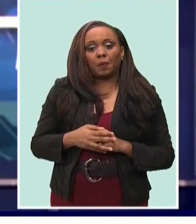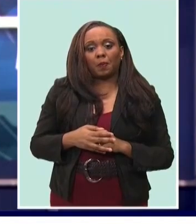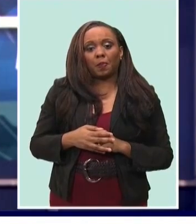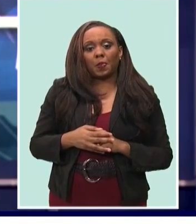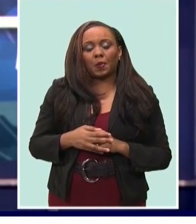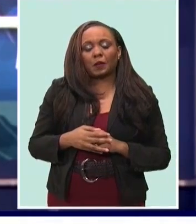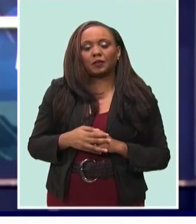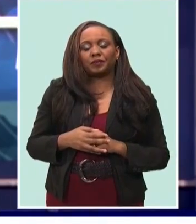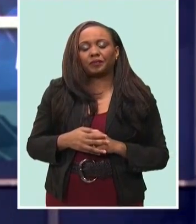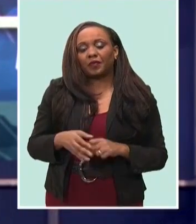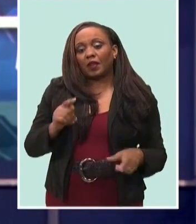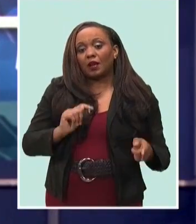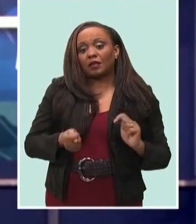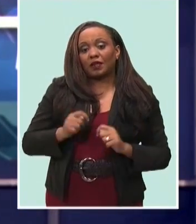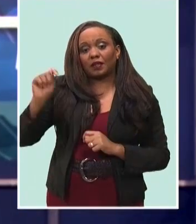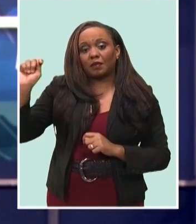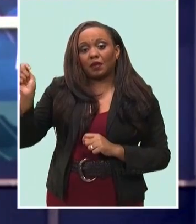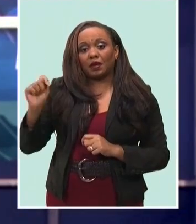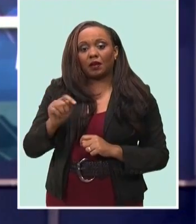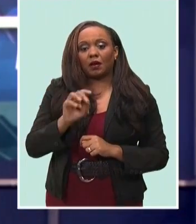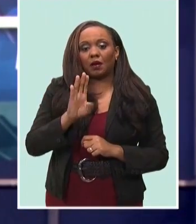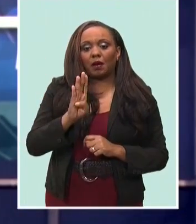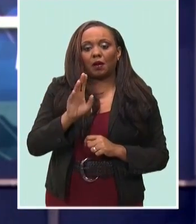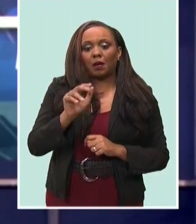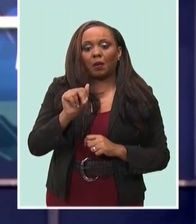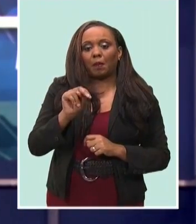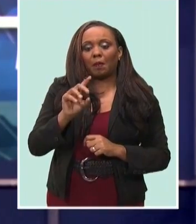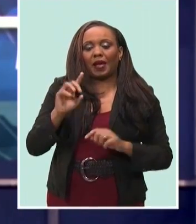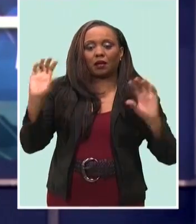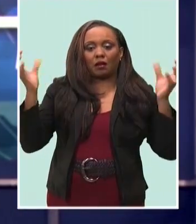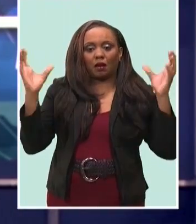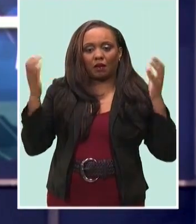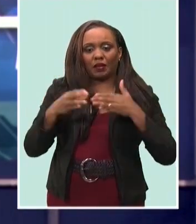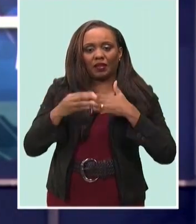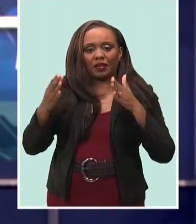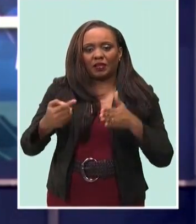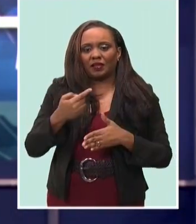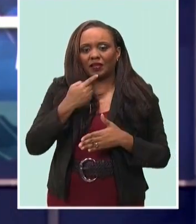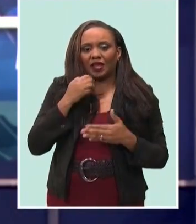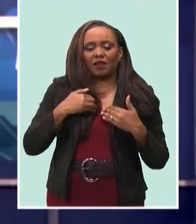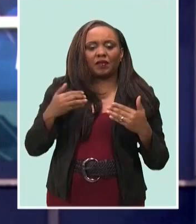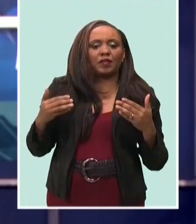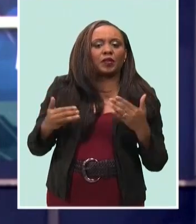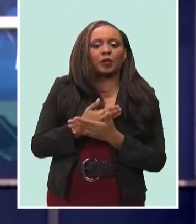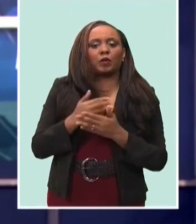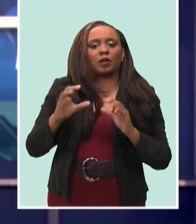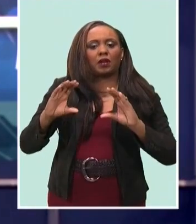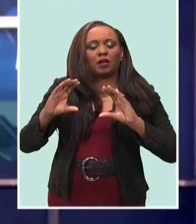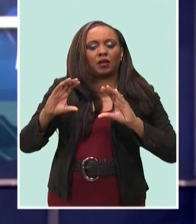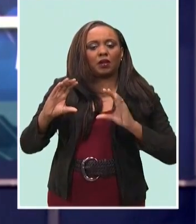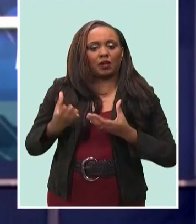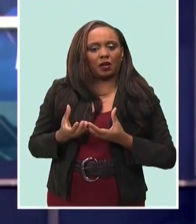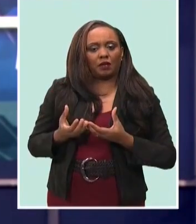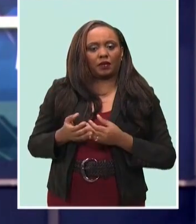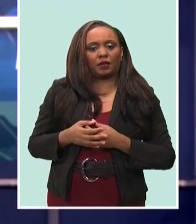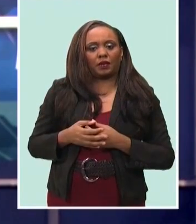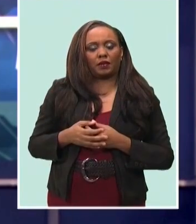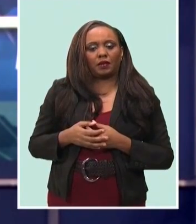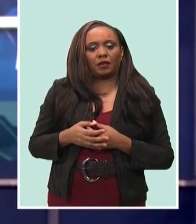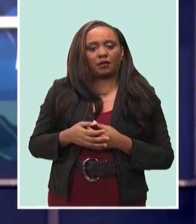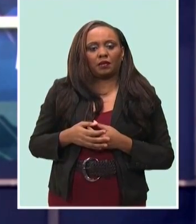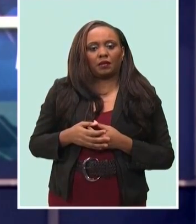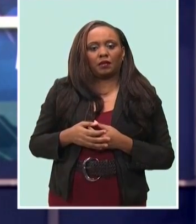Band leaders in Trinidad and Tobago say that they were caught off guard by a new category to the carnival results. That category, Overall